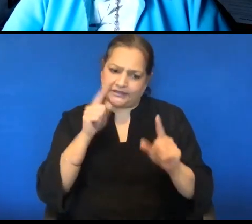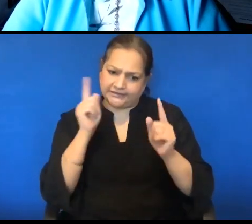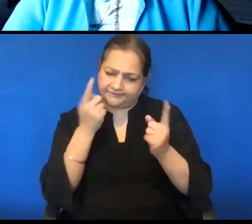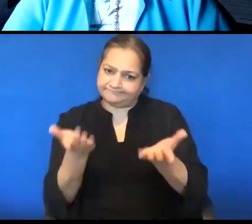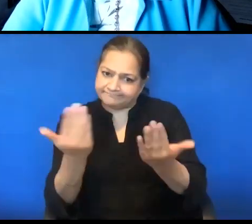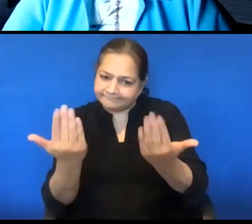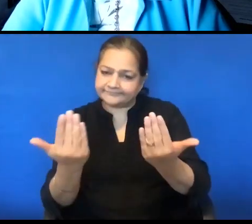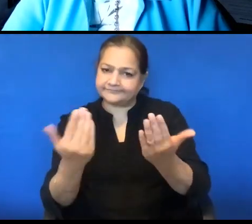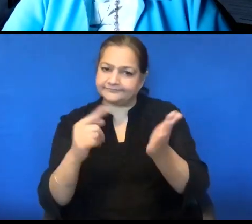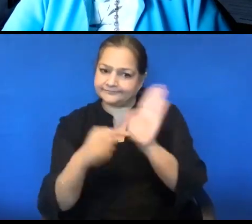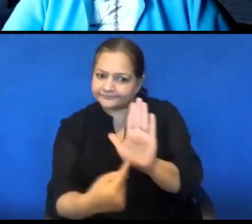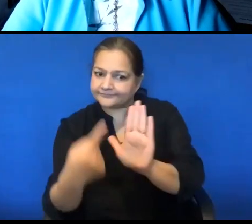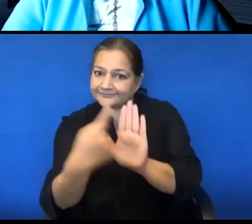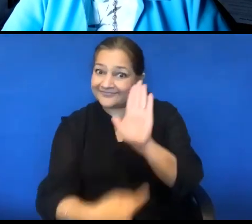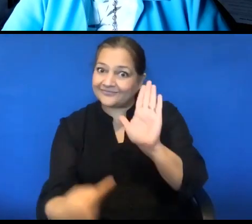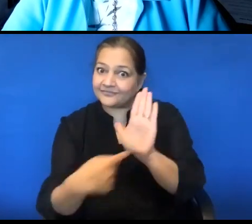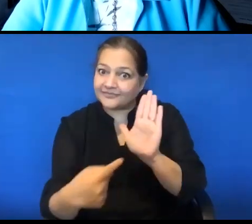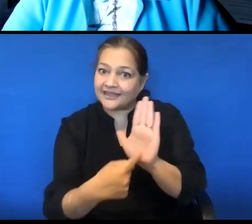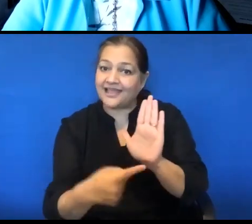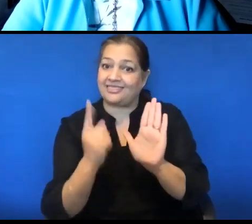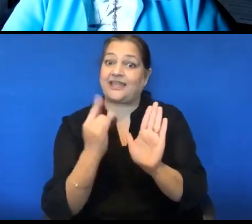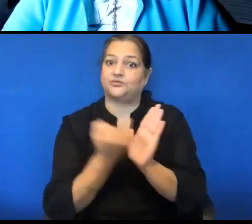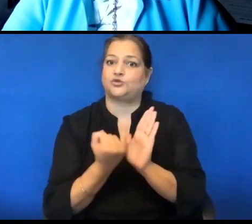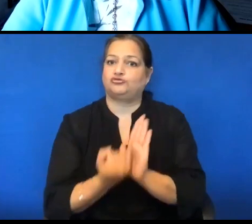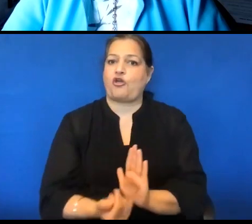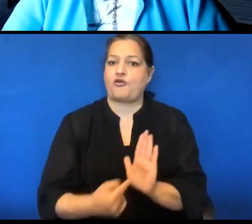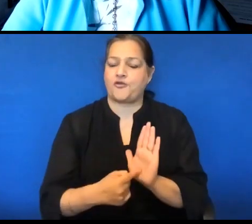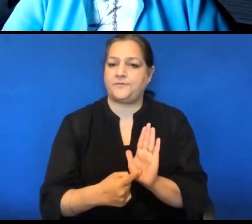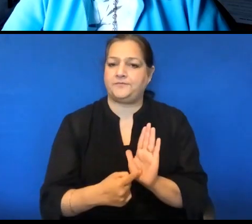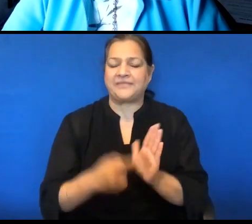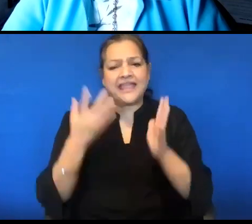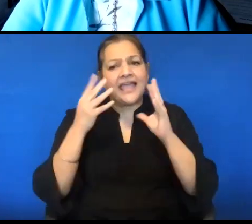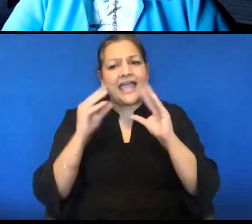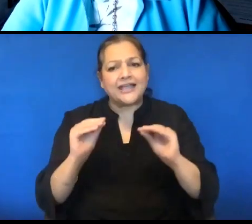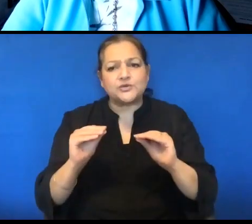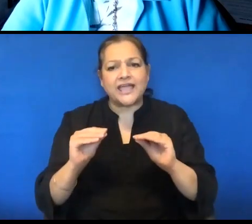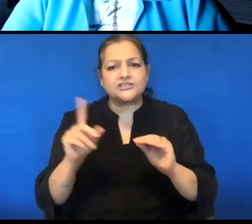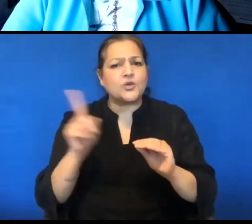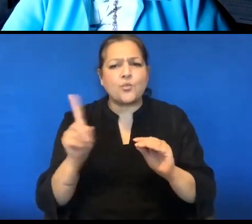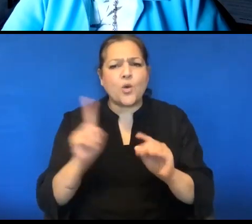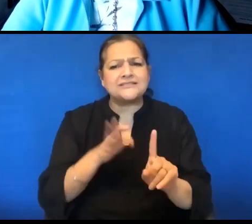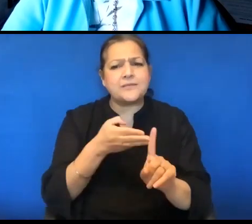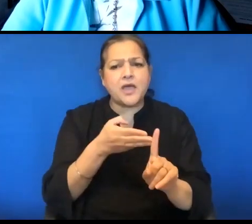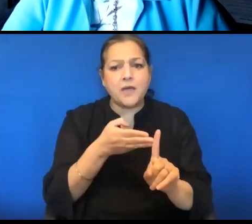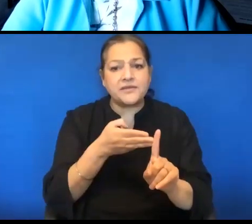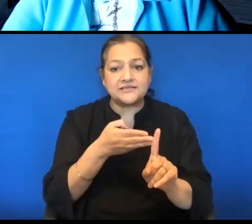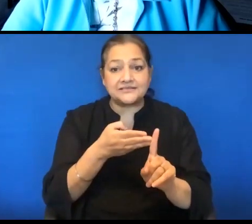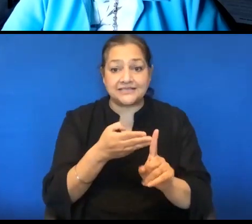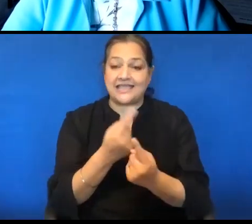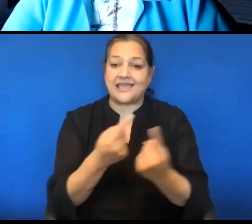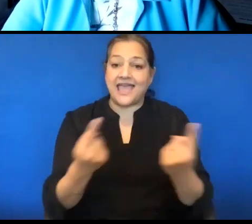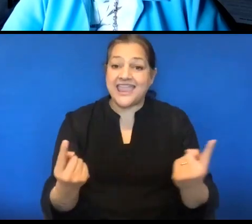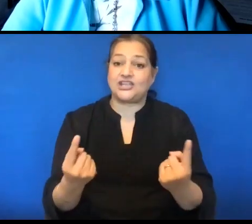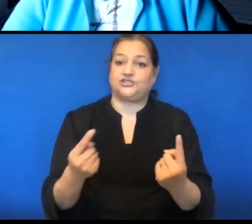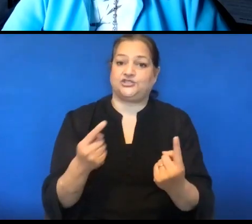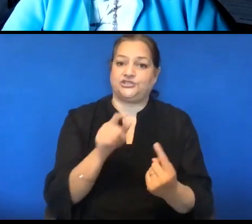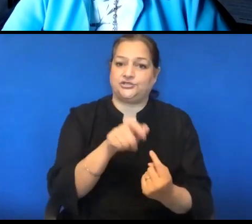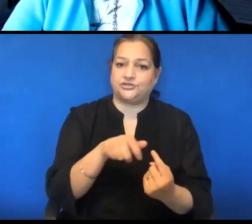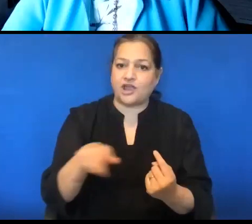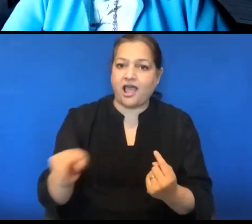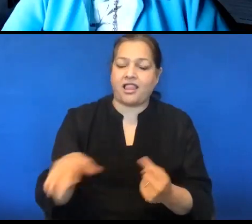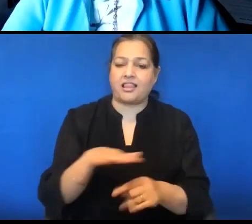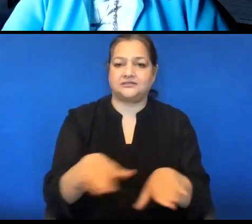And fundamentally, what is the purpose of education? It's to bring out the best in every single child, every single individual, to give